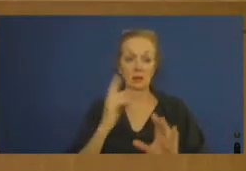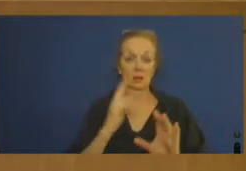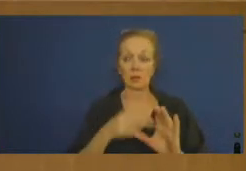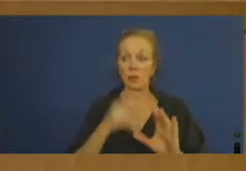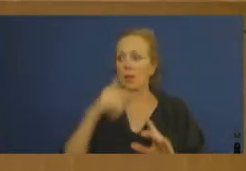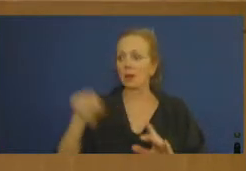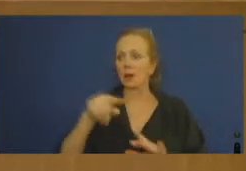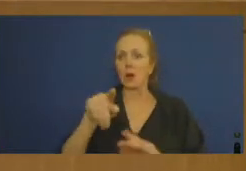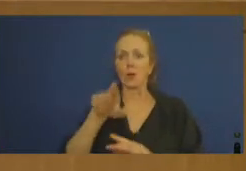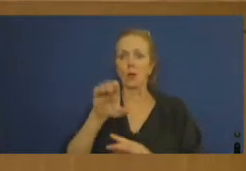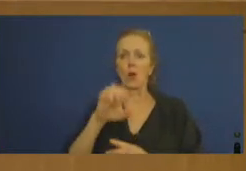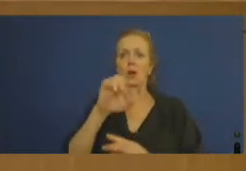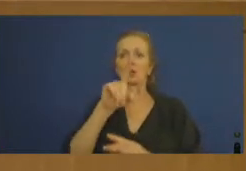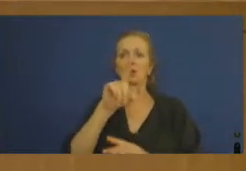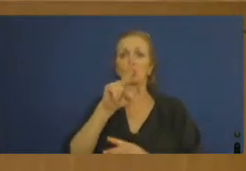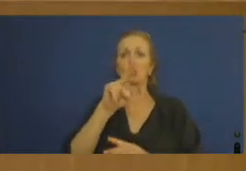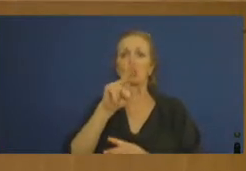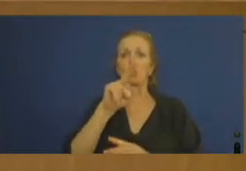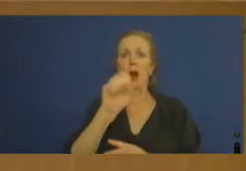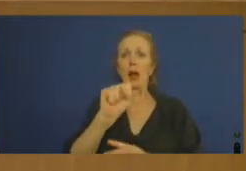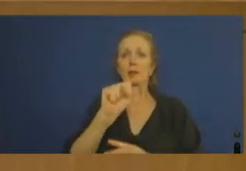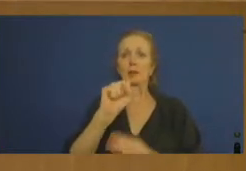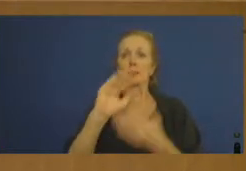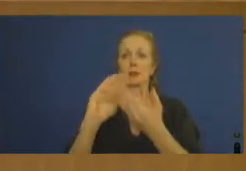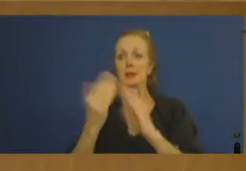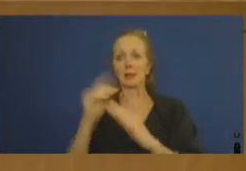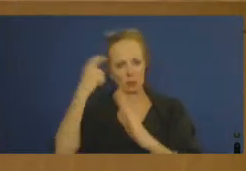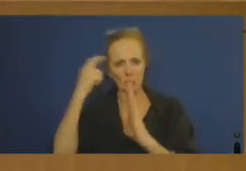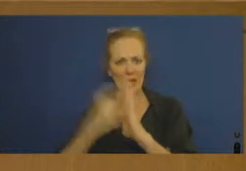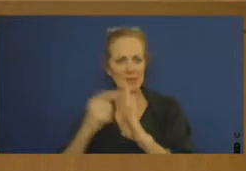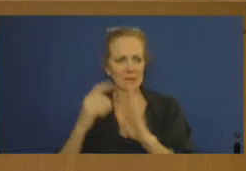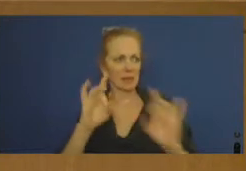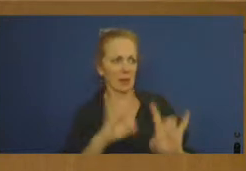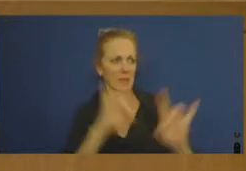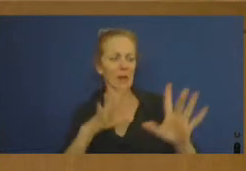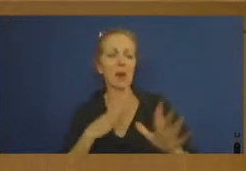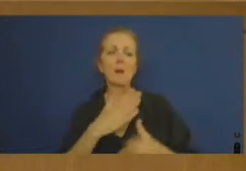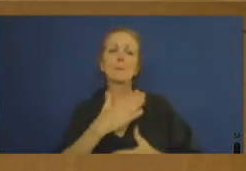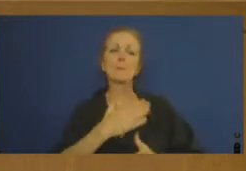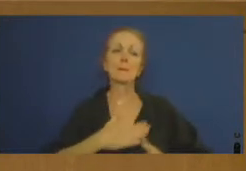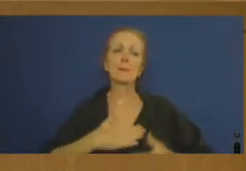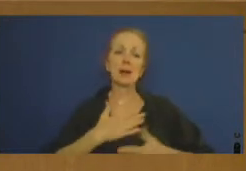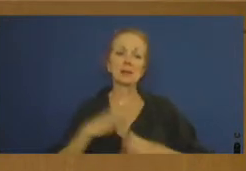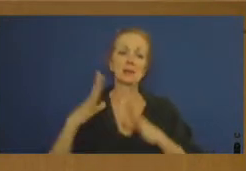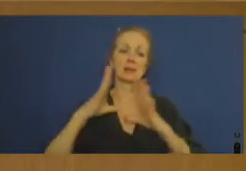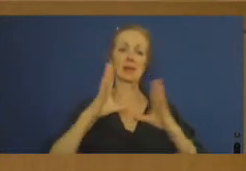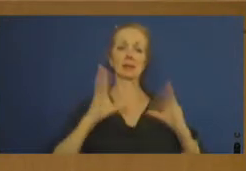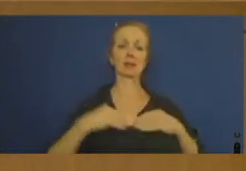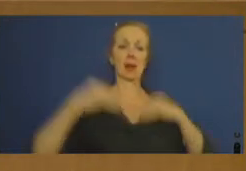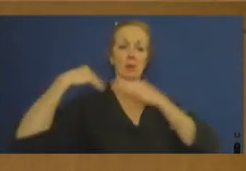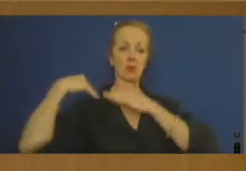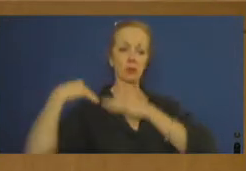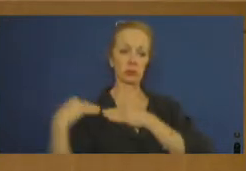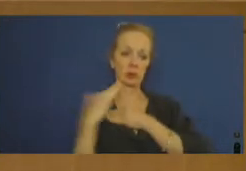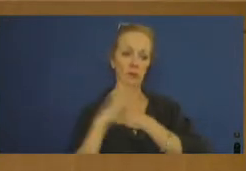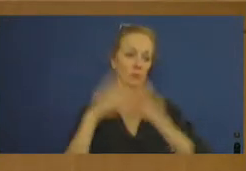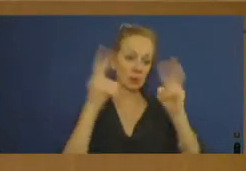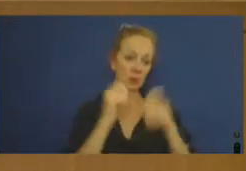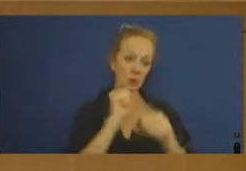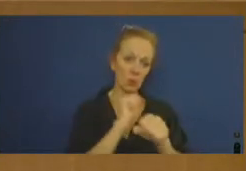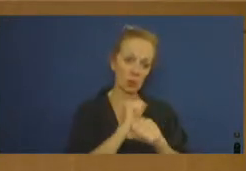100 U.S. cities that recognize this violence. Please take responsibility for your title and recognize and work and